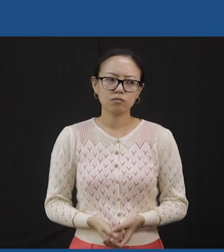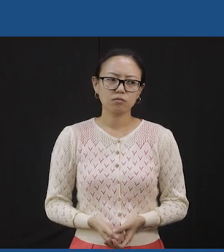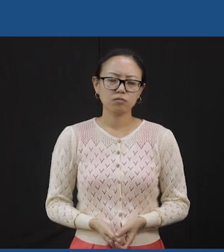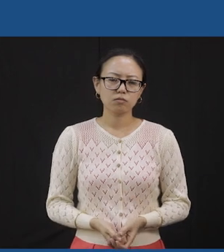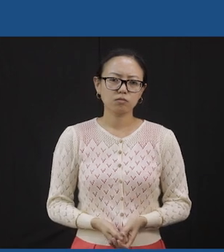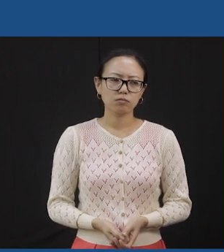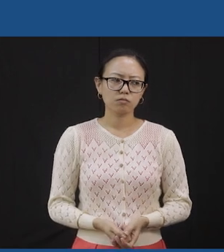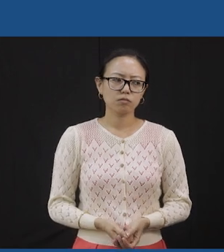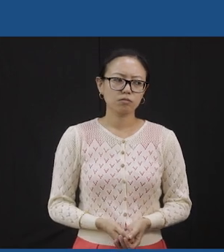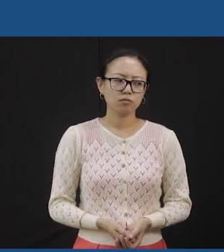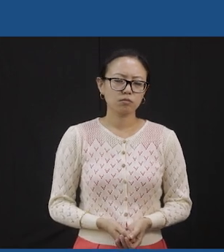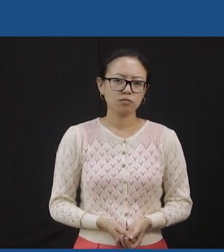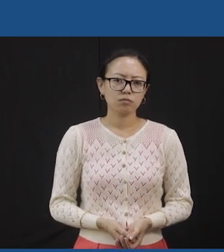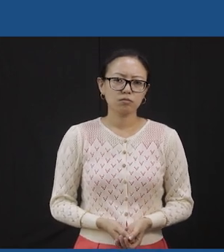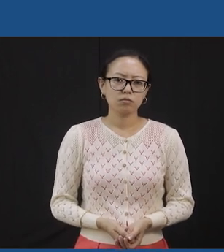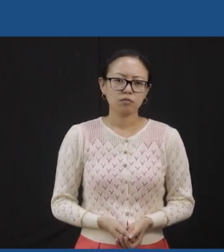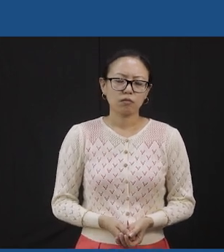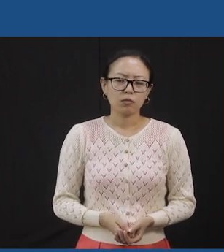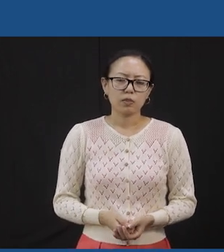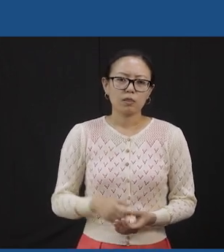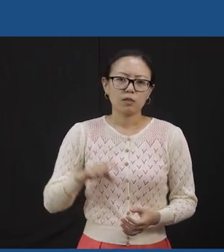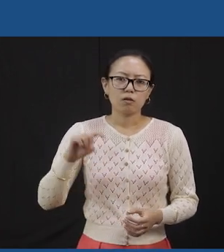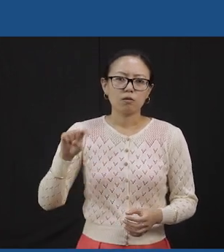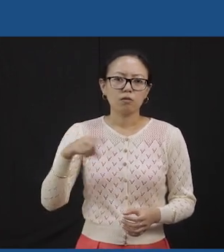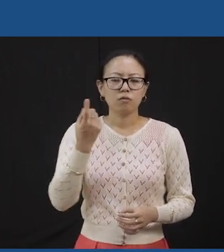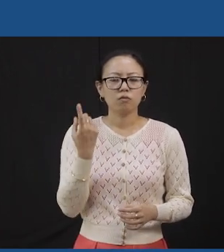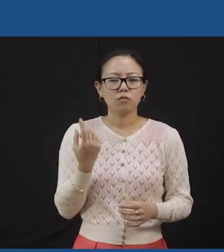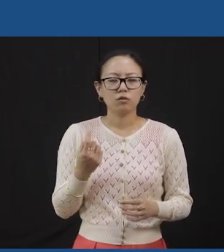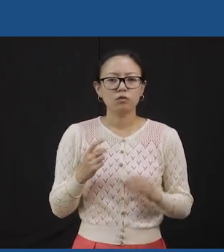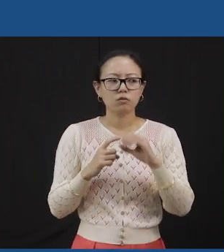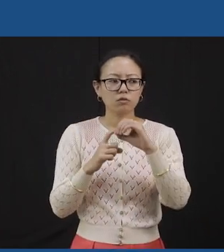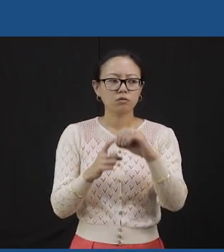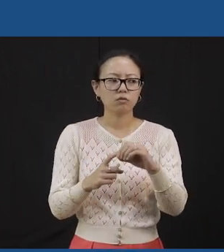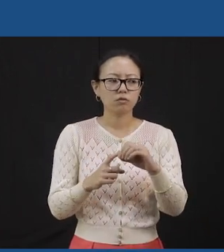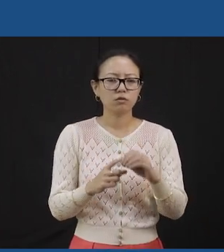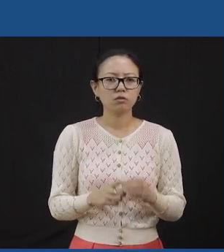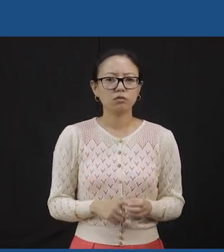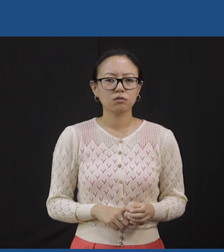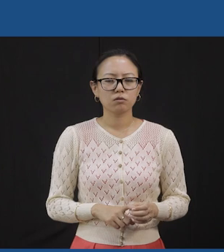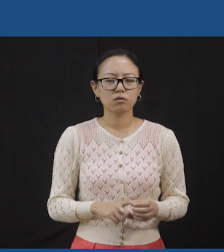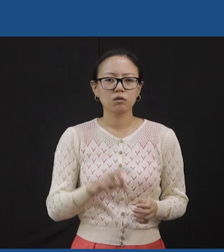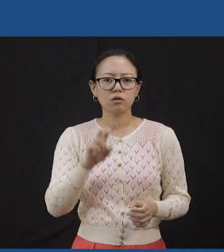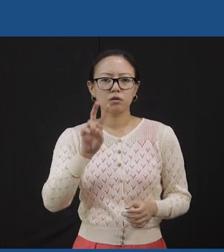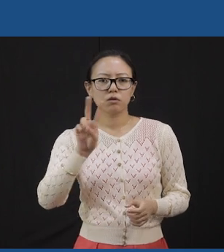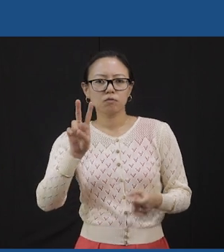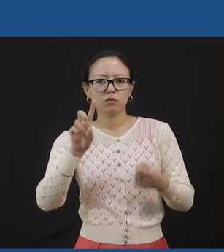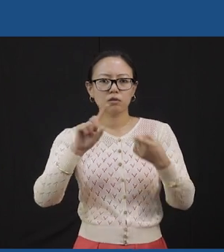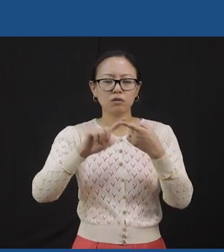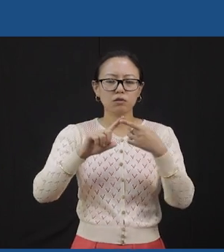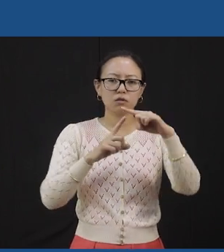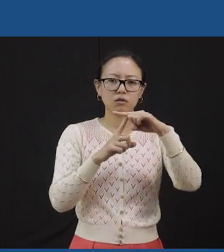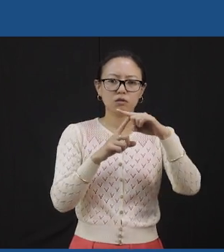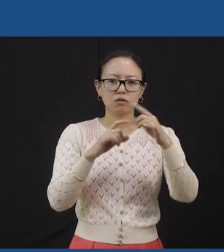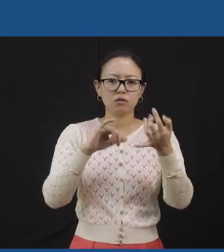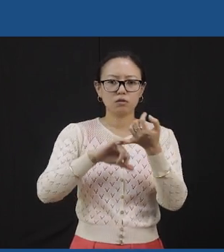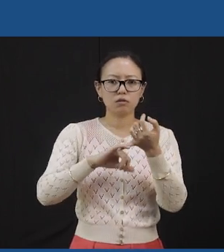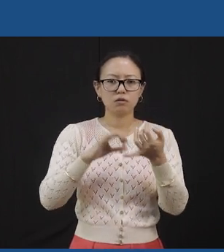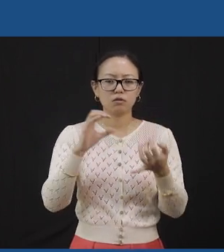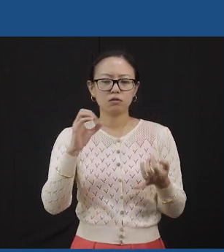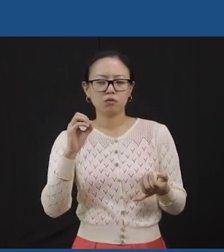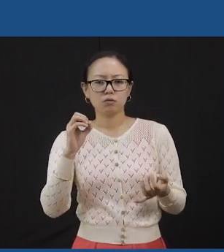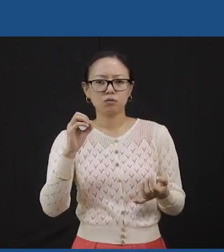So here, we will do the first question. Vito has planted 128 red roses